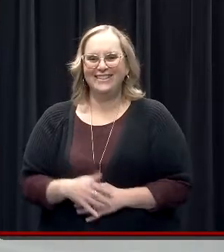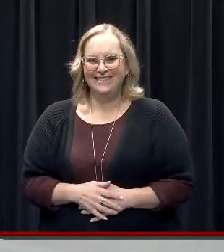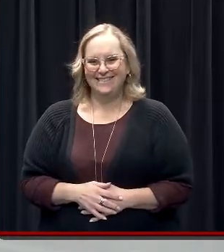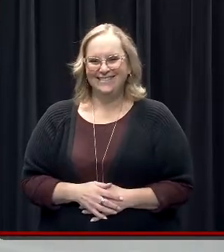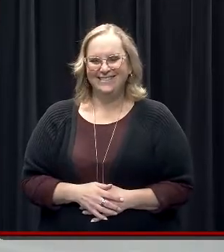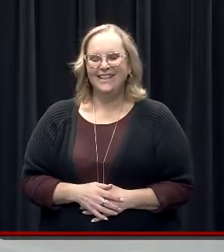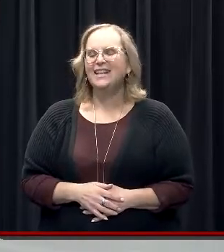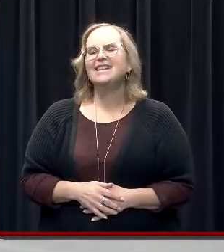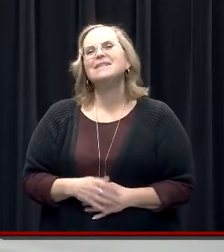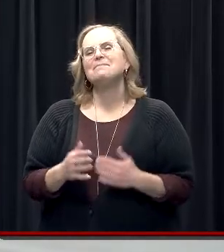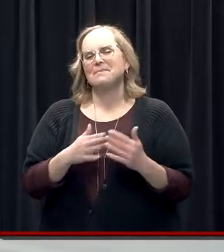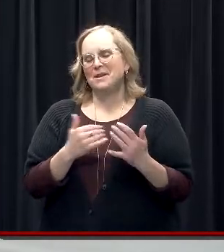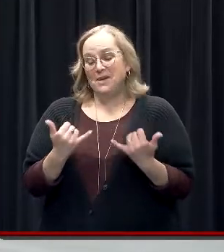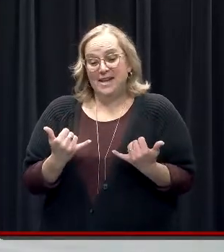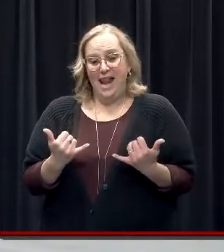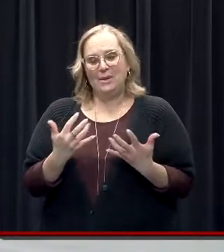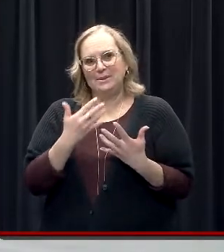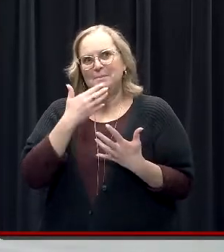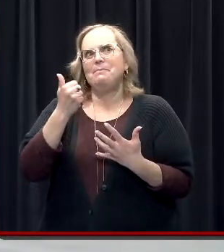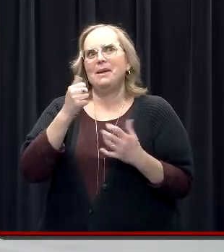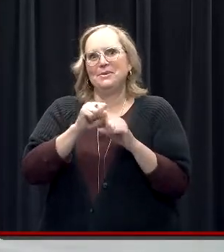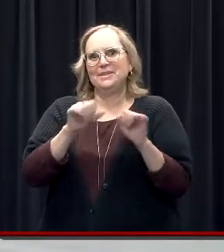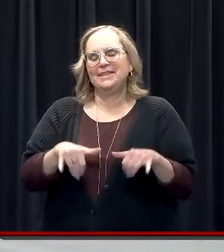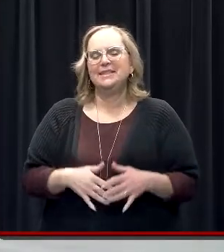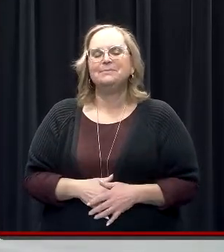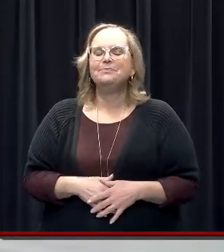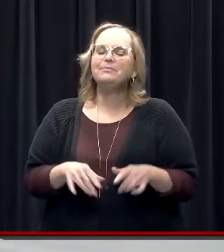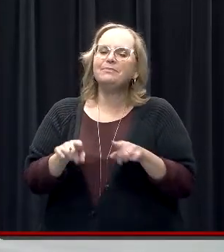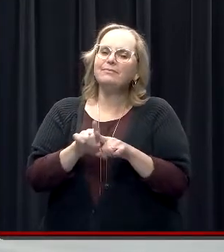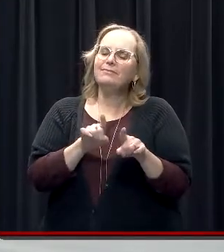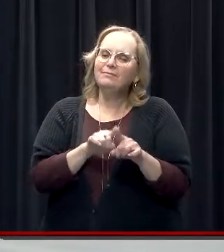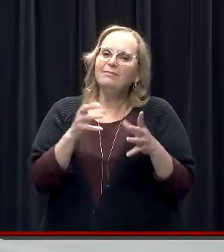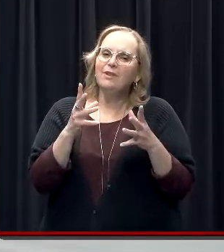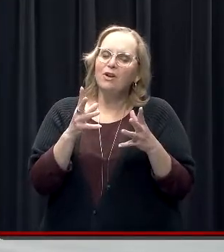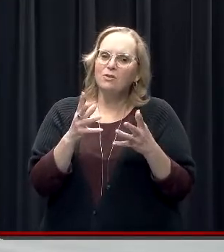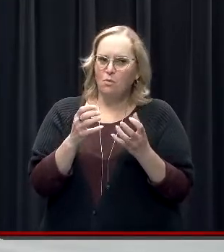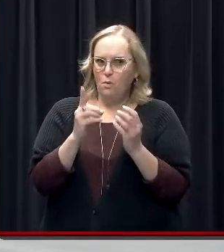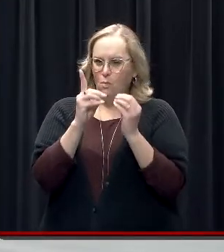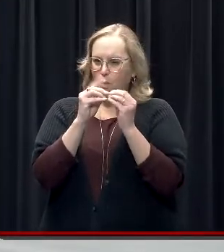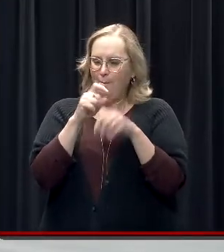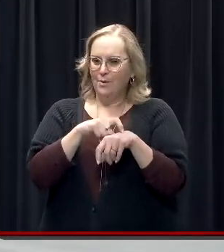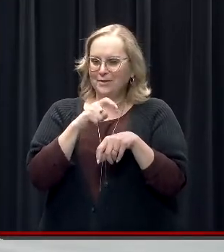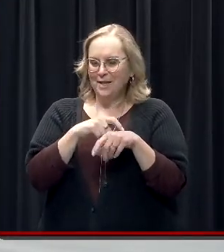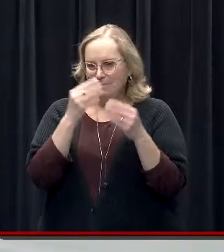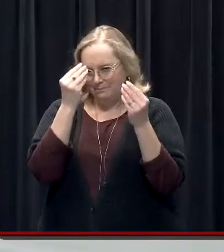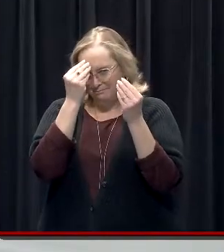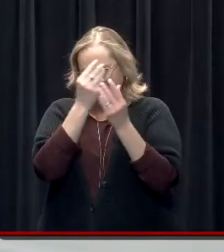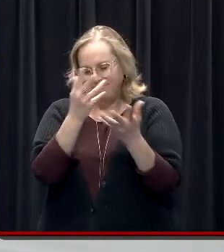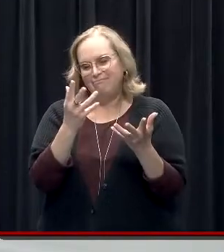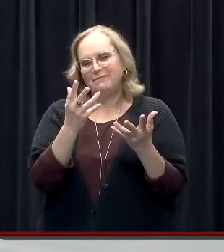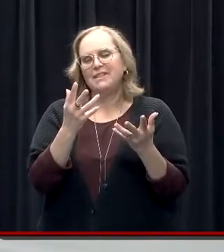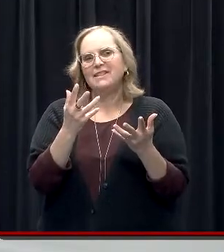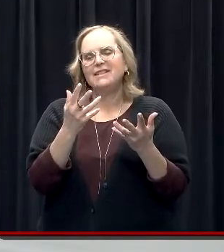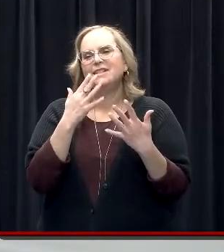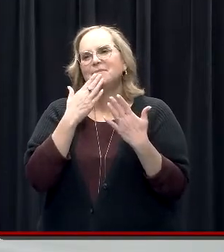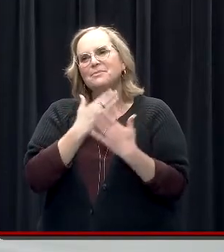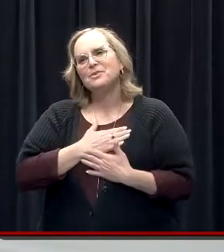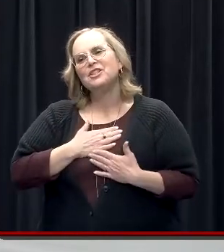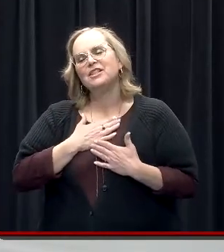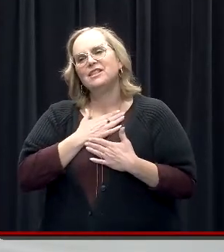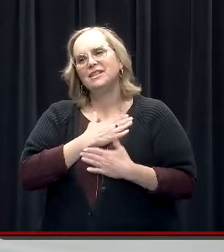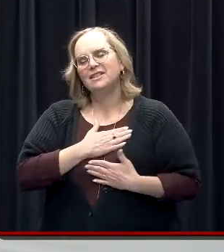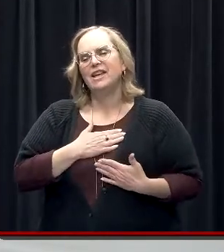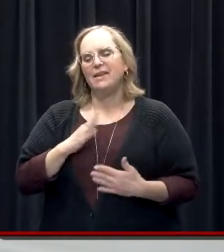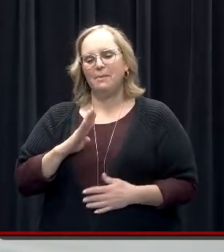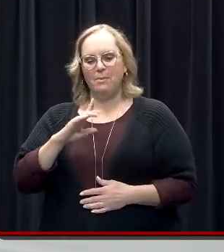have much better systems now, luckily. I also wanted to just one more time express my appreciation to our Board of Education, you